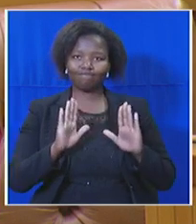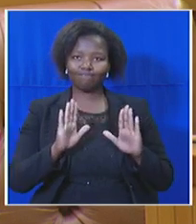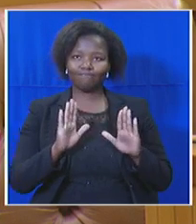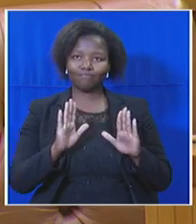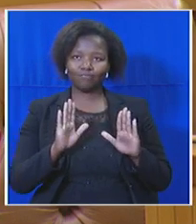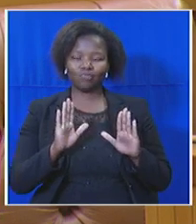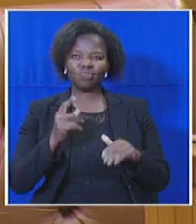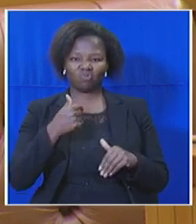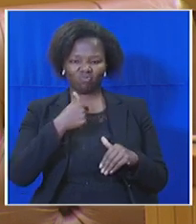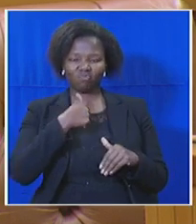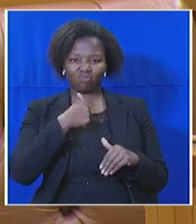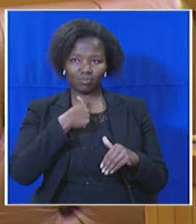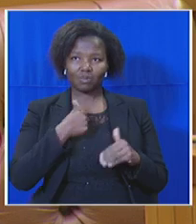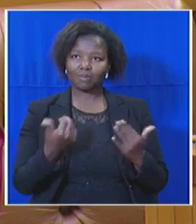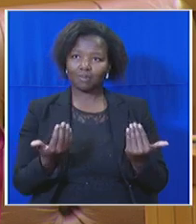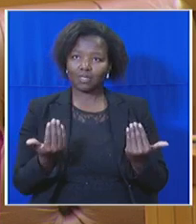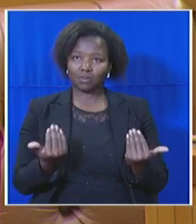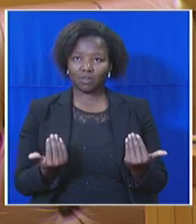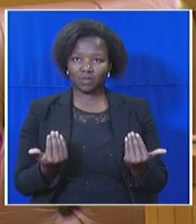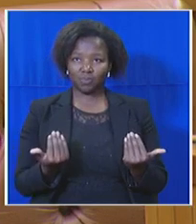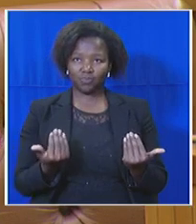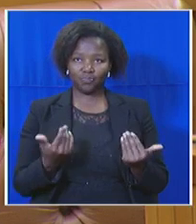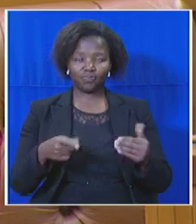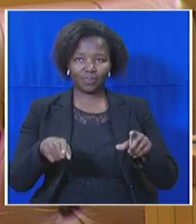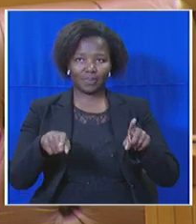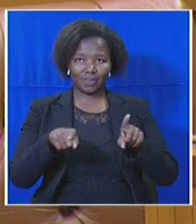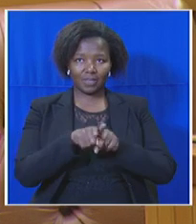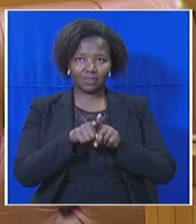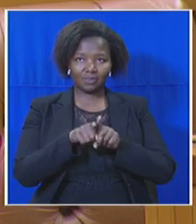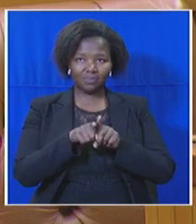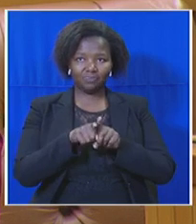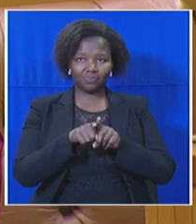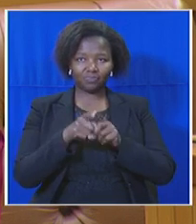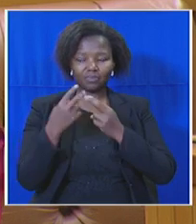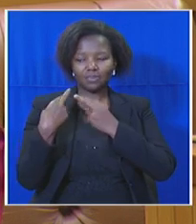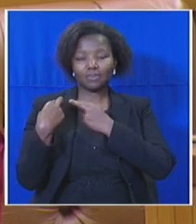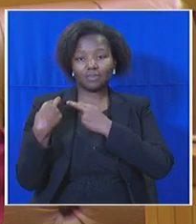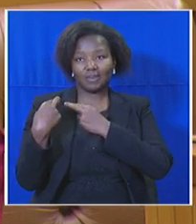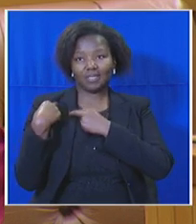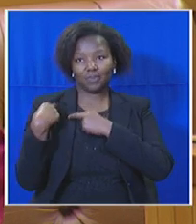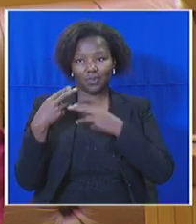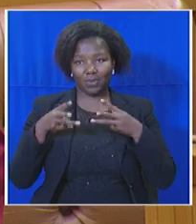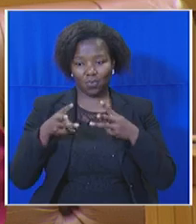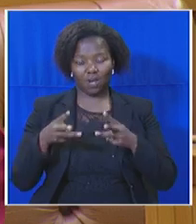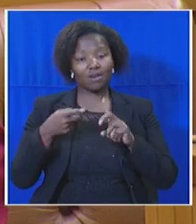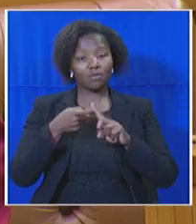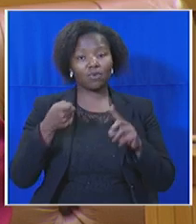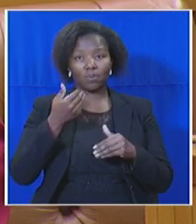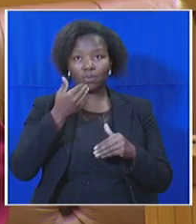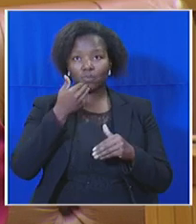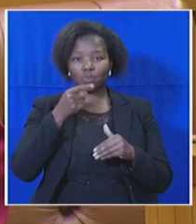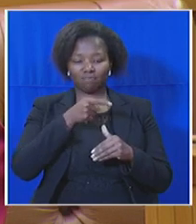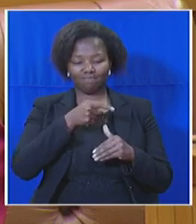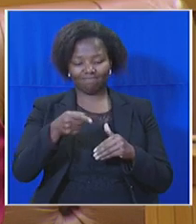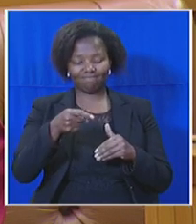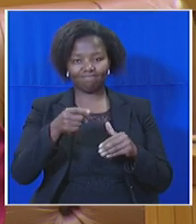I expect the same responsible act from those in opposition to